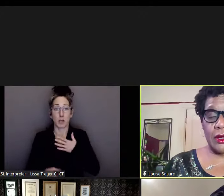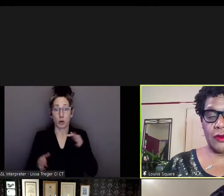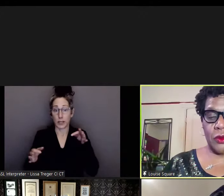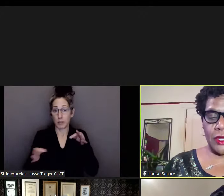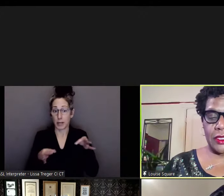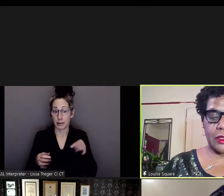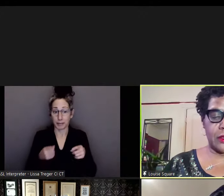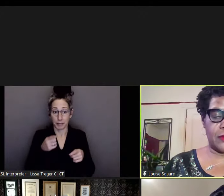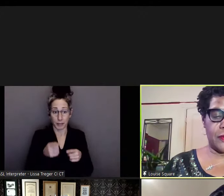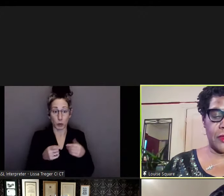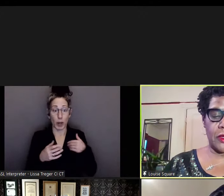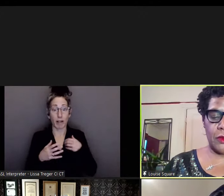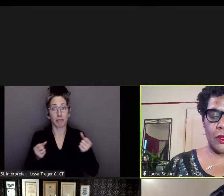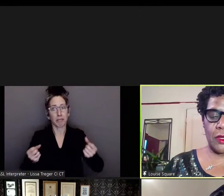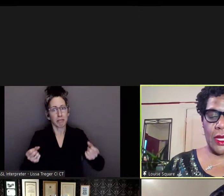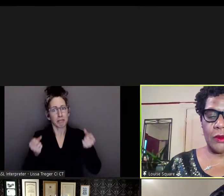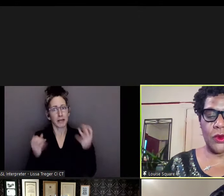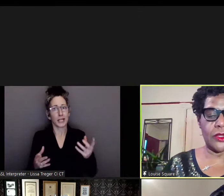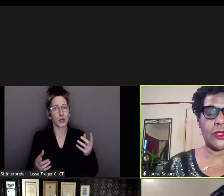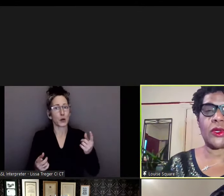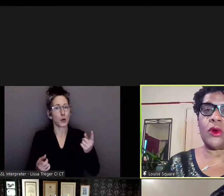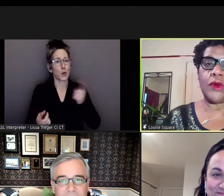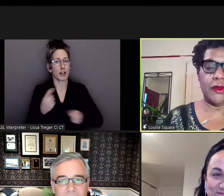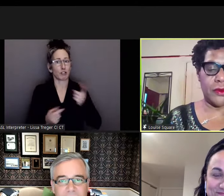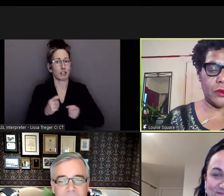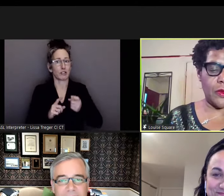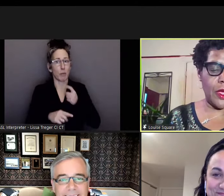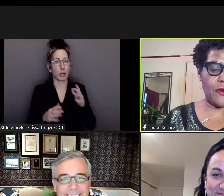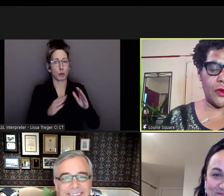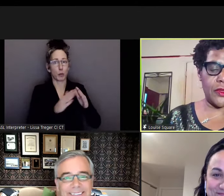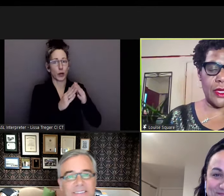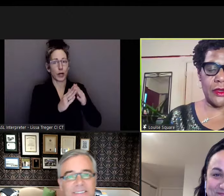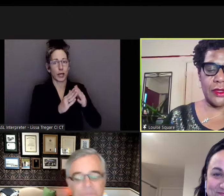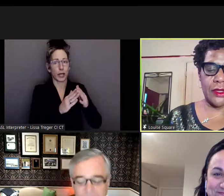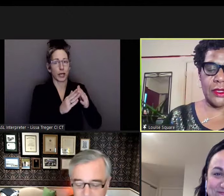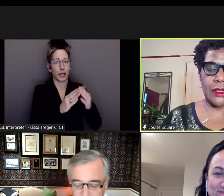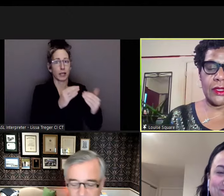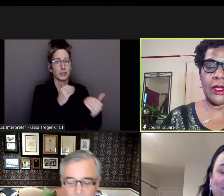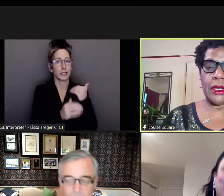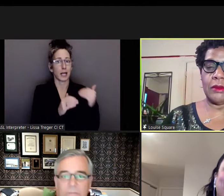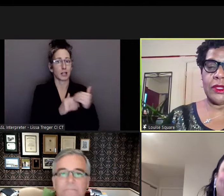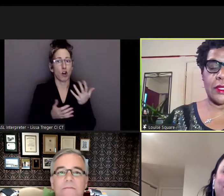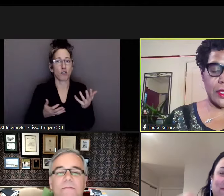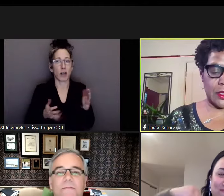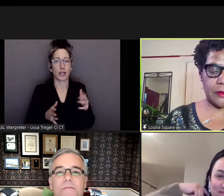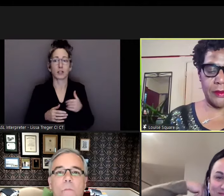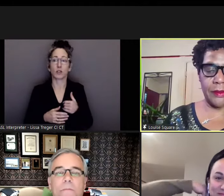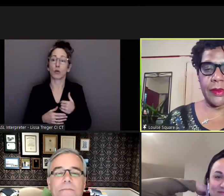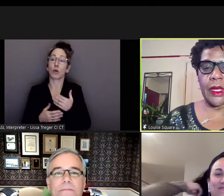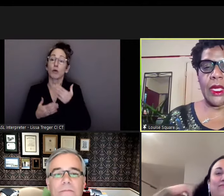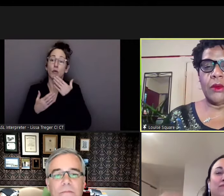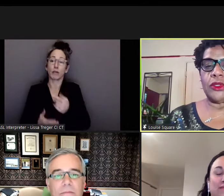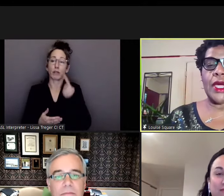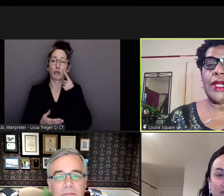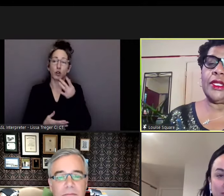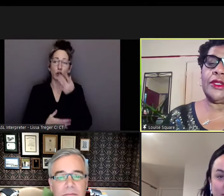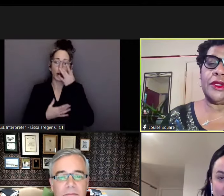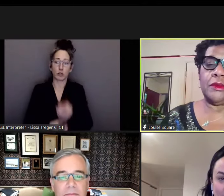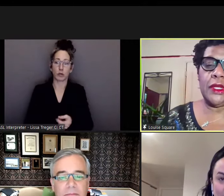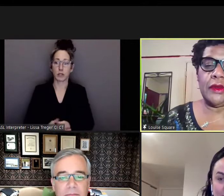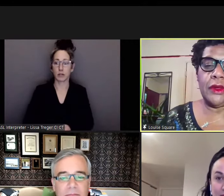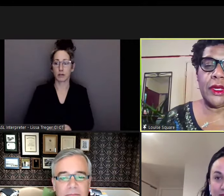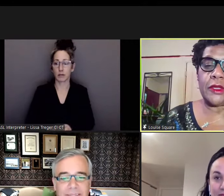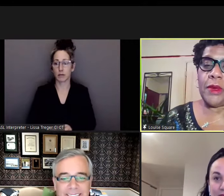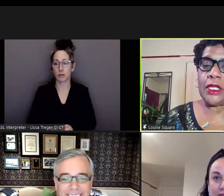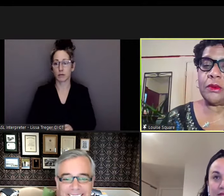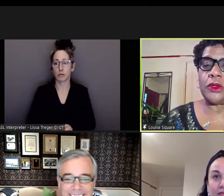got a ton of questions from the community, and we're so grateful for their interest in this discussion. We'll try to